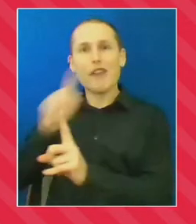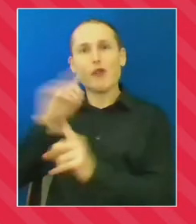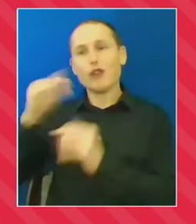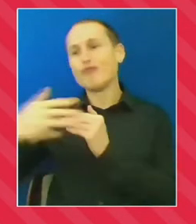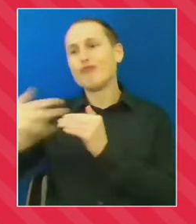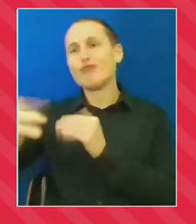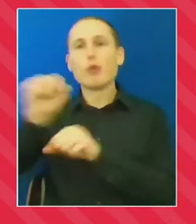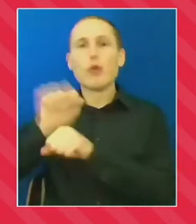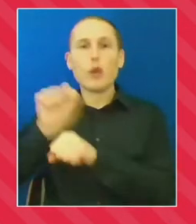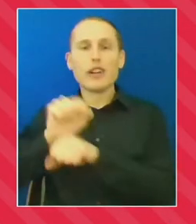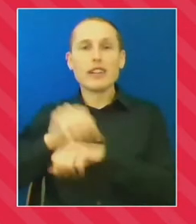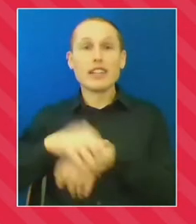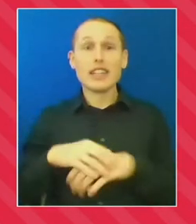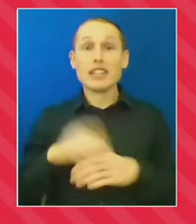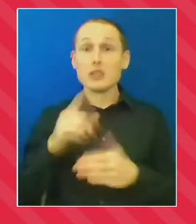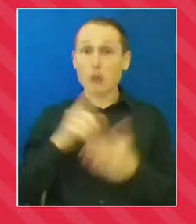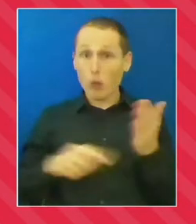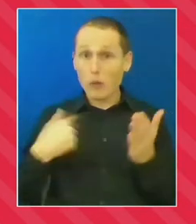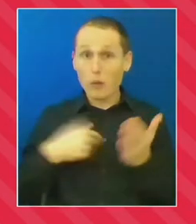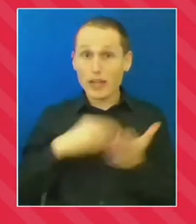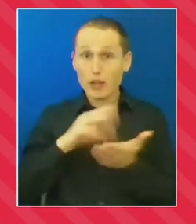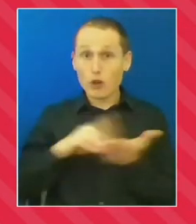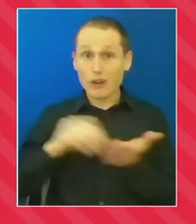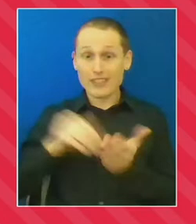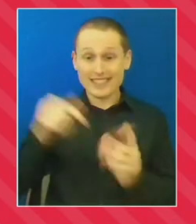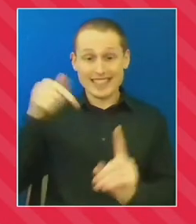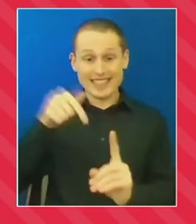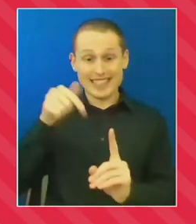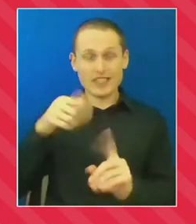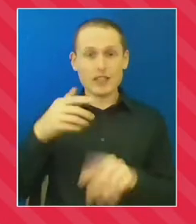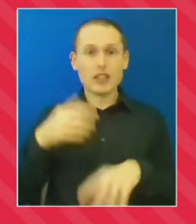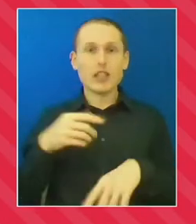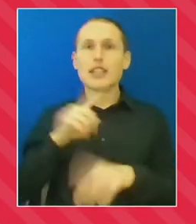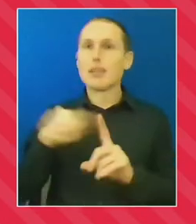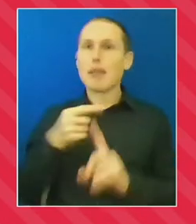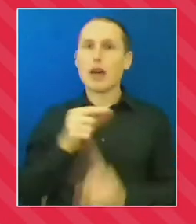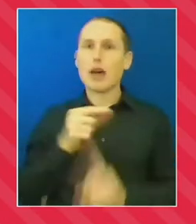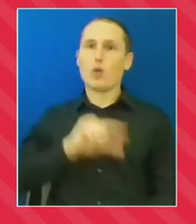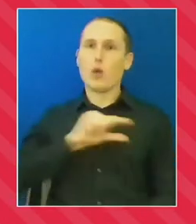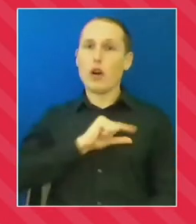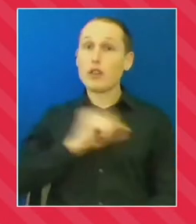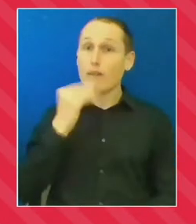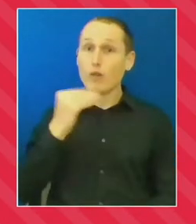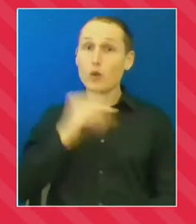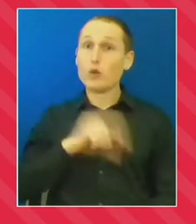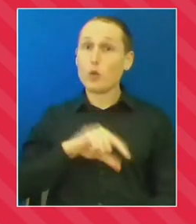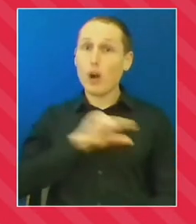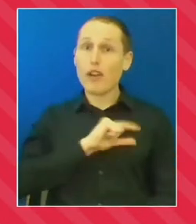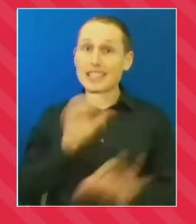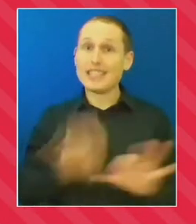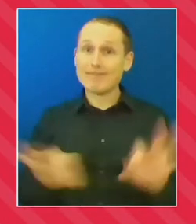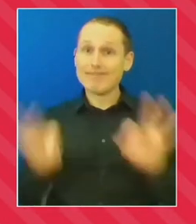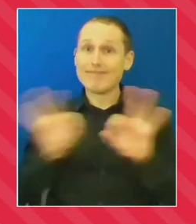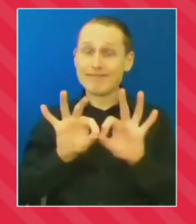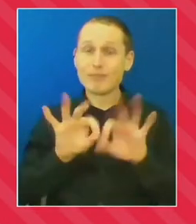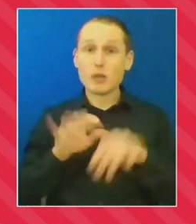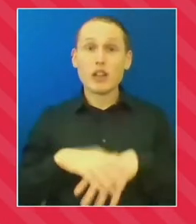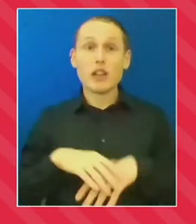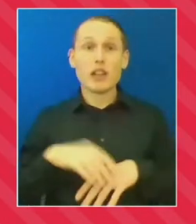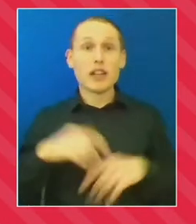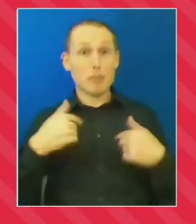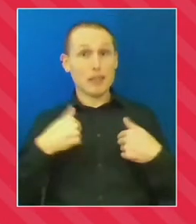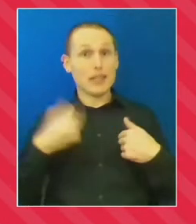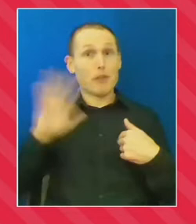time around mm-hmm. were, one, quality really matters. Absolutely. Now, coming from a food bank background, that mm-hmm.